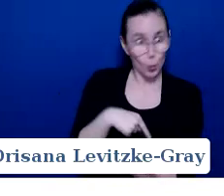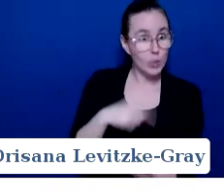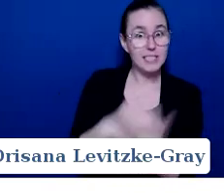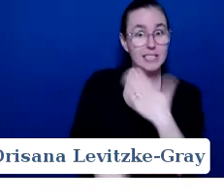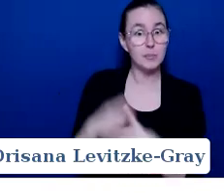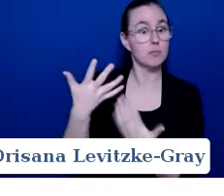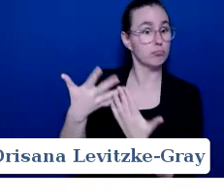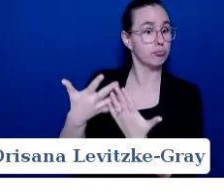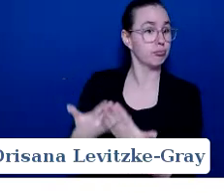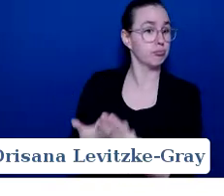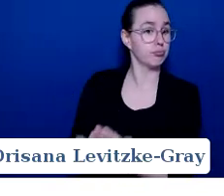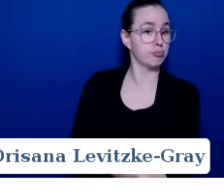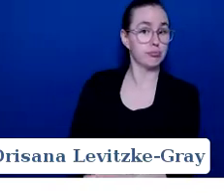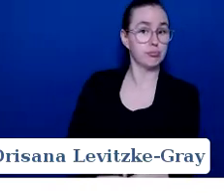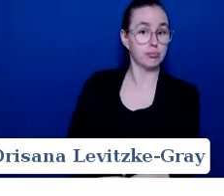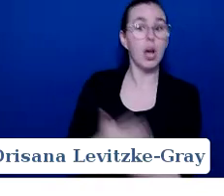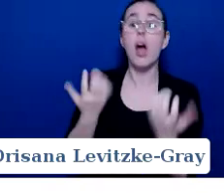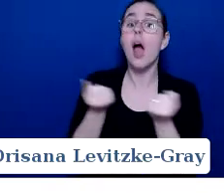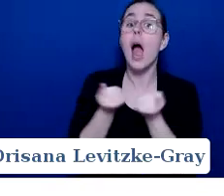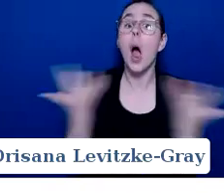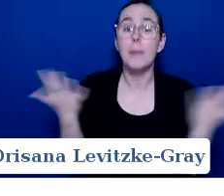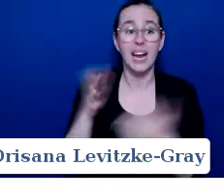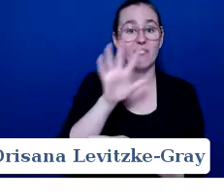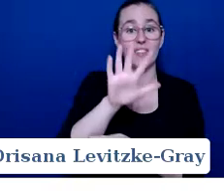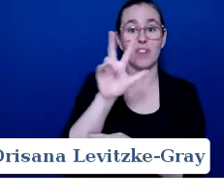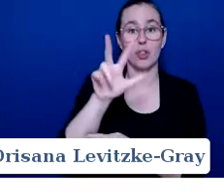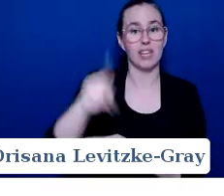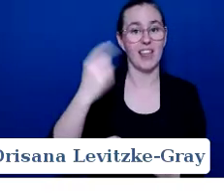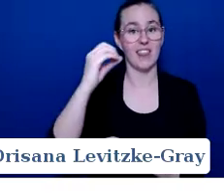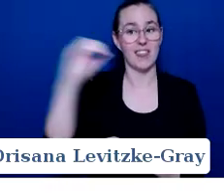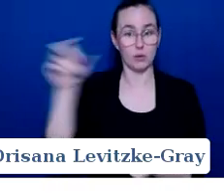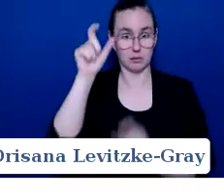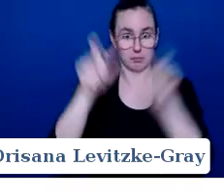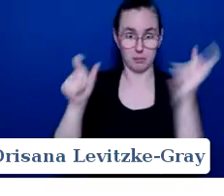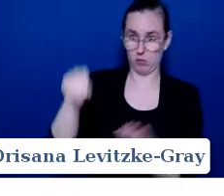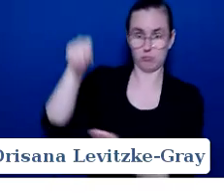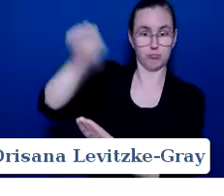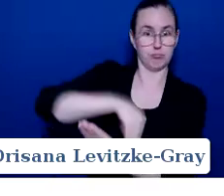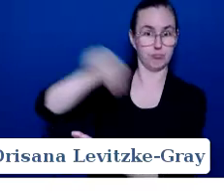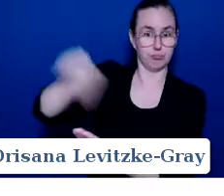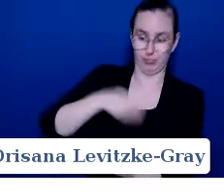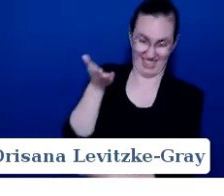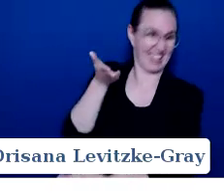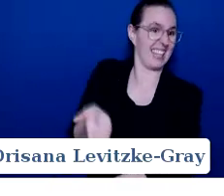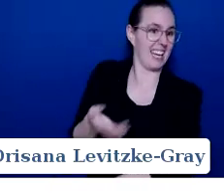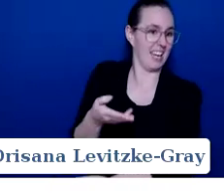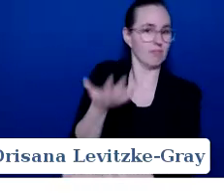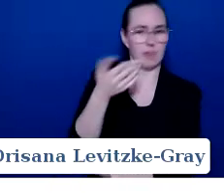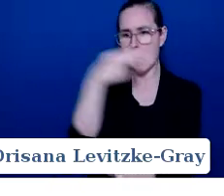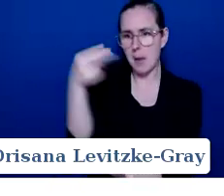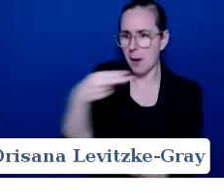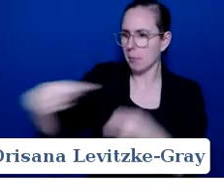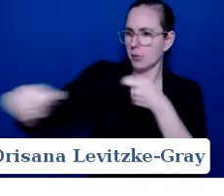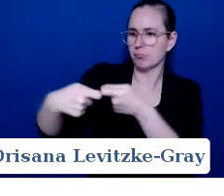and it was enrolled in social registry. So just to show that national statistic data started